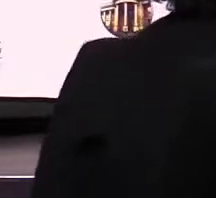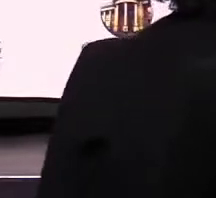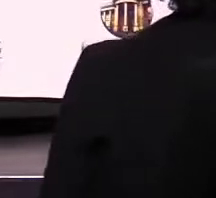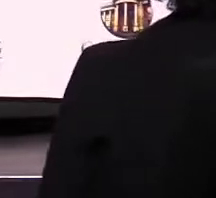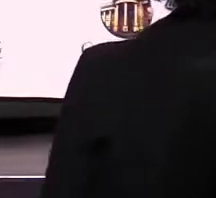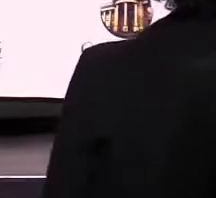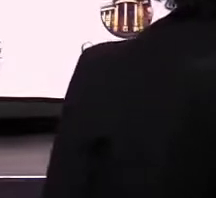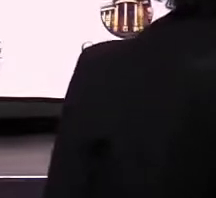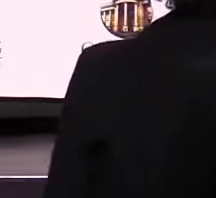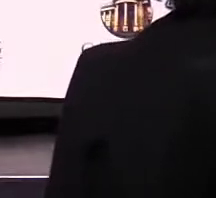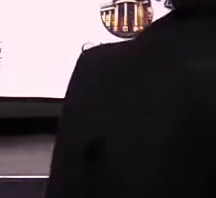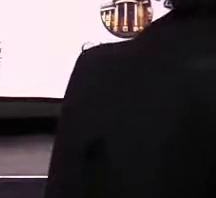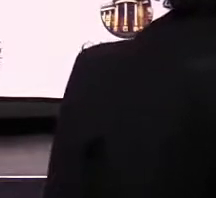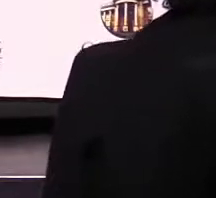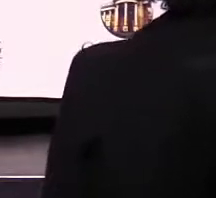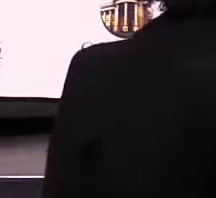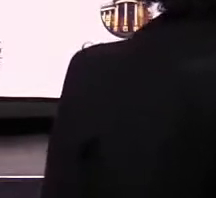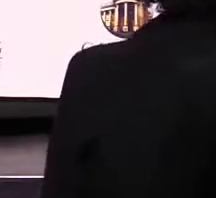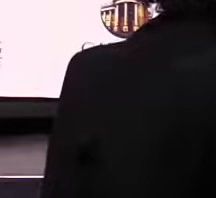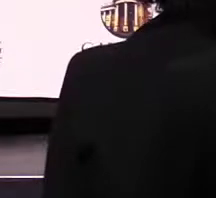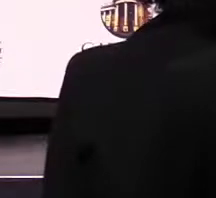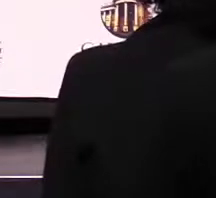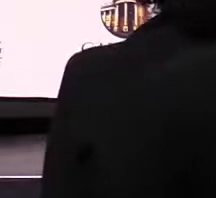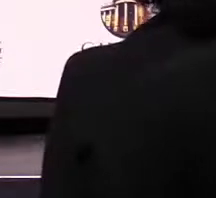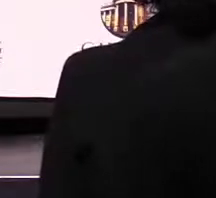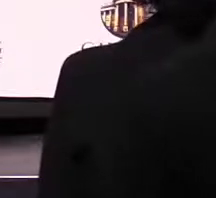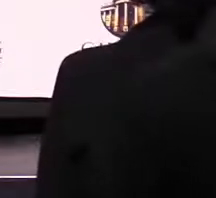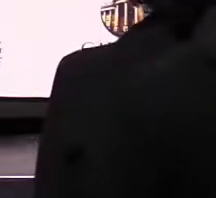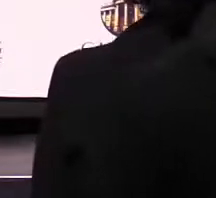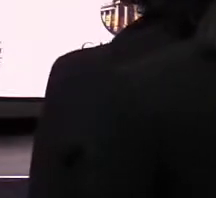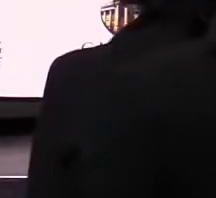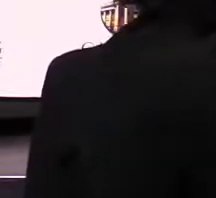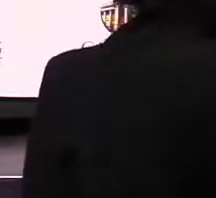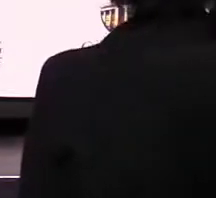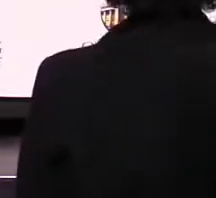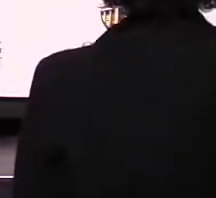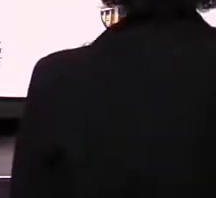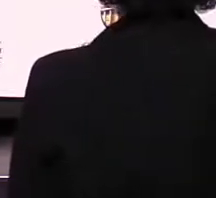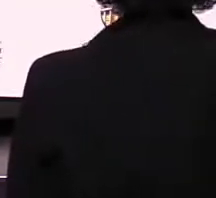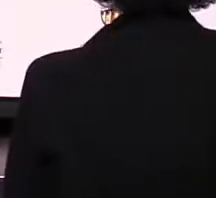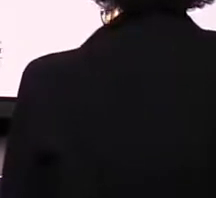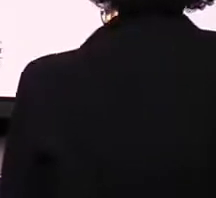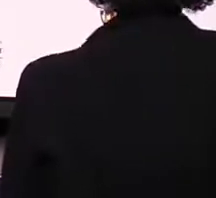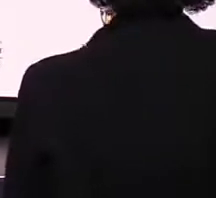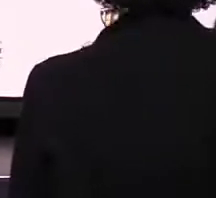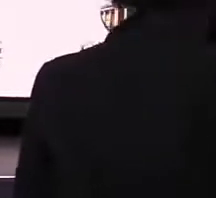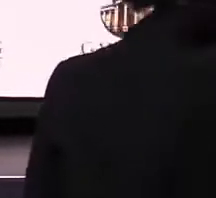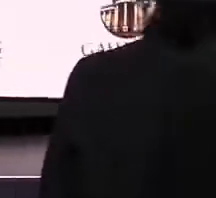communicate with the pastors. So thank you very much. Enjoy your lunch and have a safe trip back home.